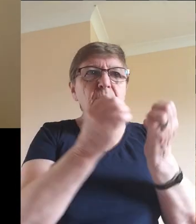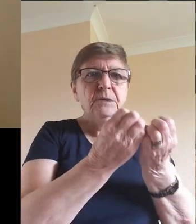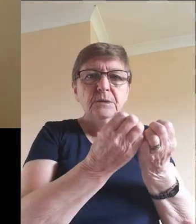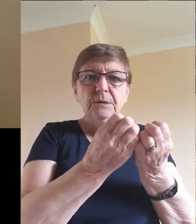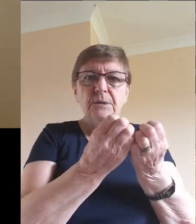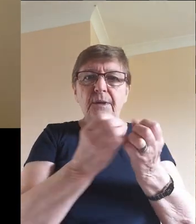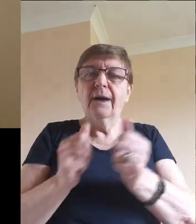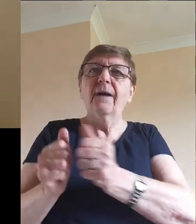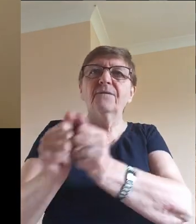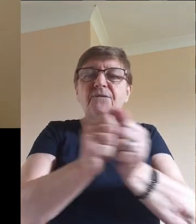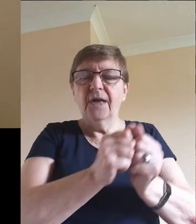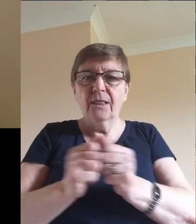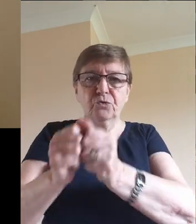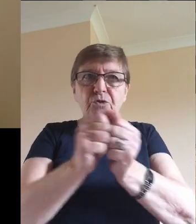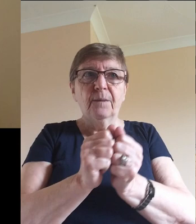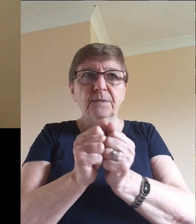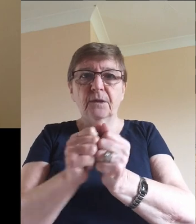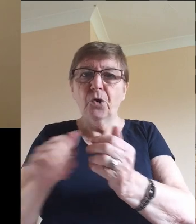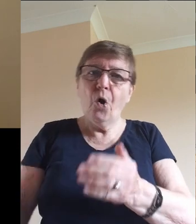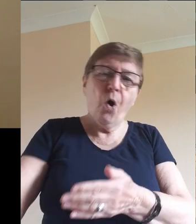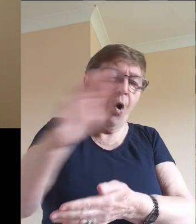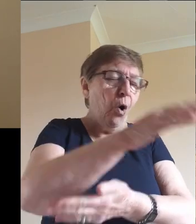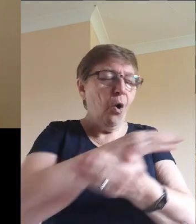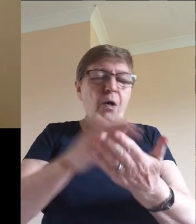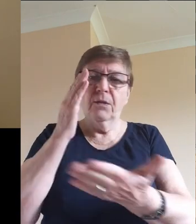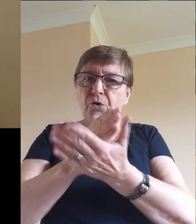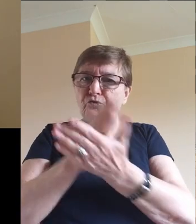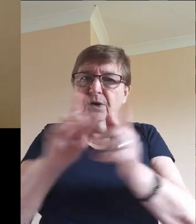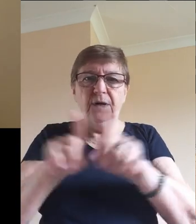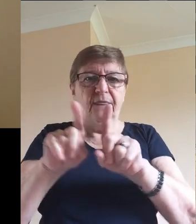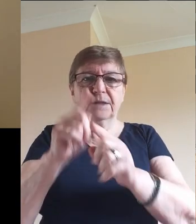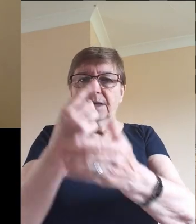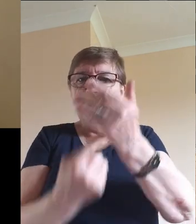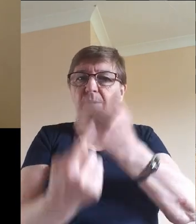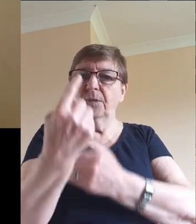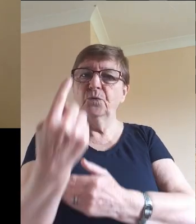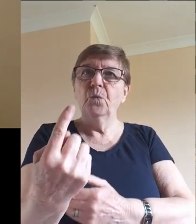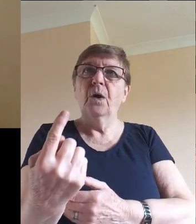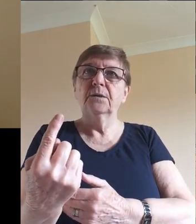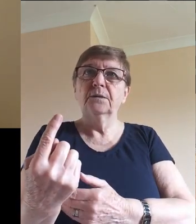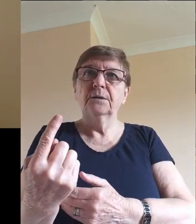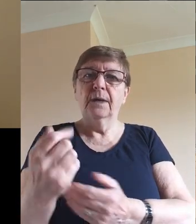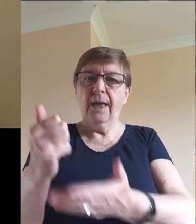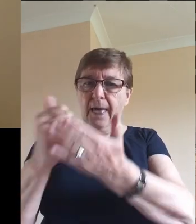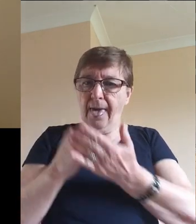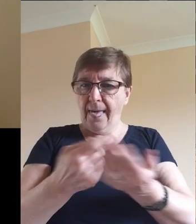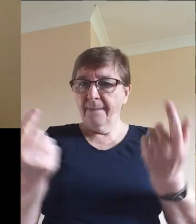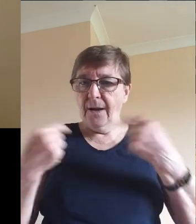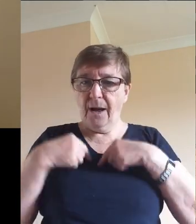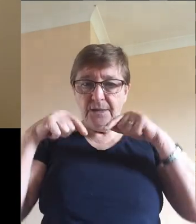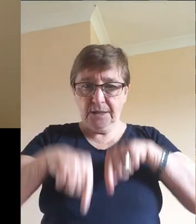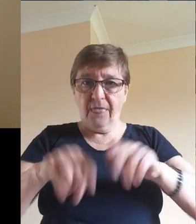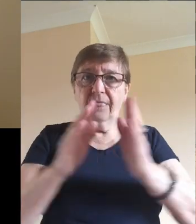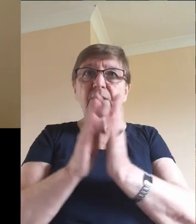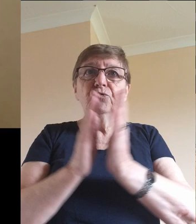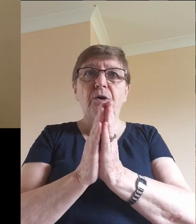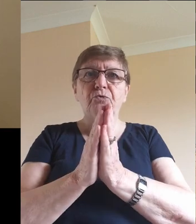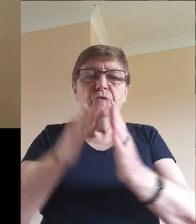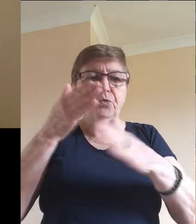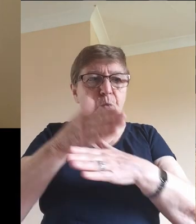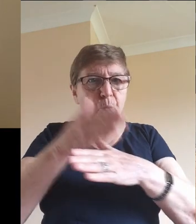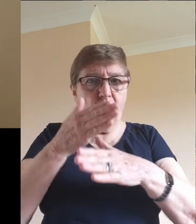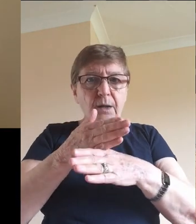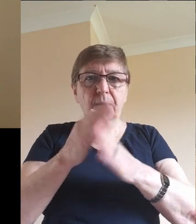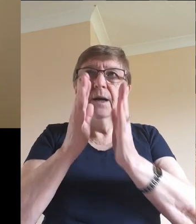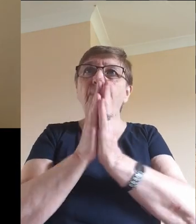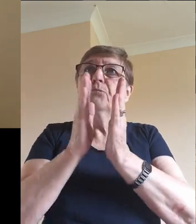really one. And help us in our church to work and pray to make Claremont like that.